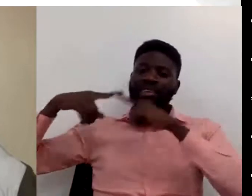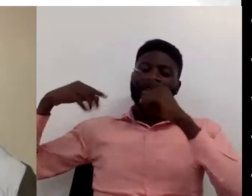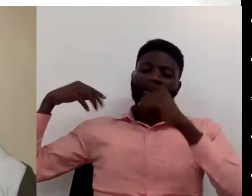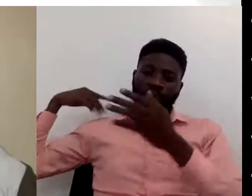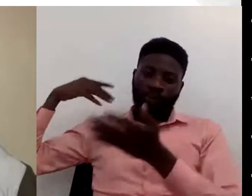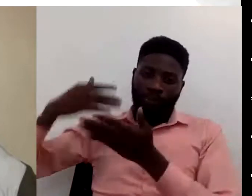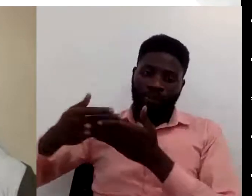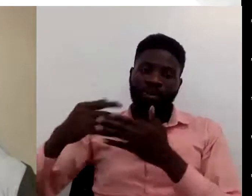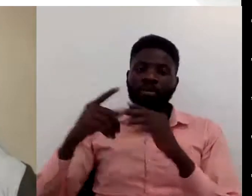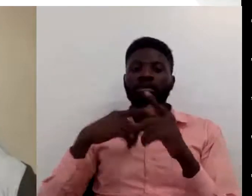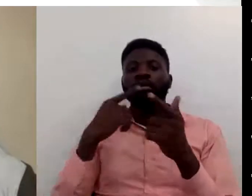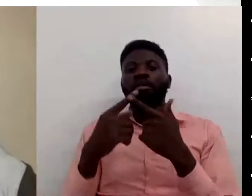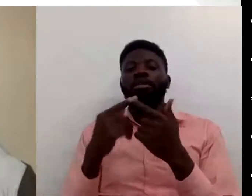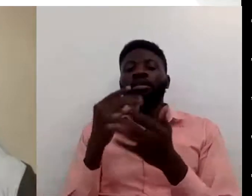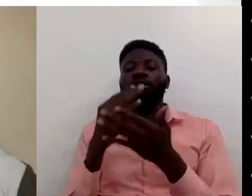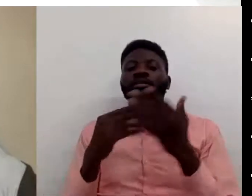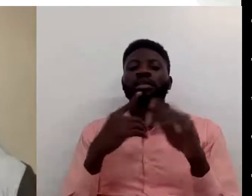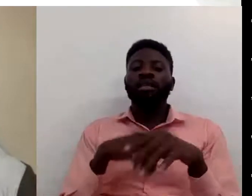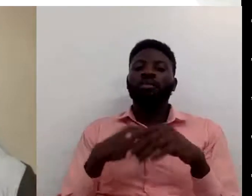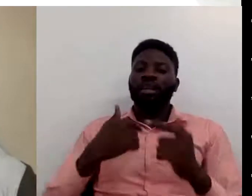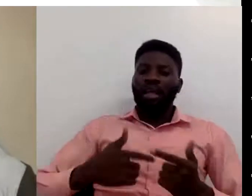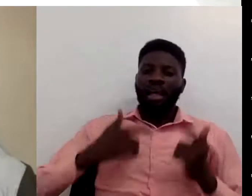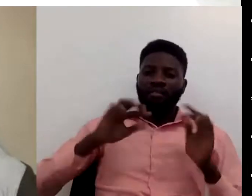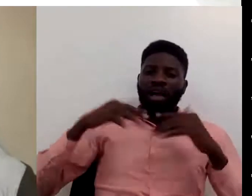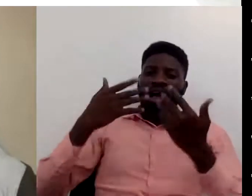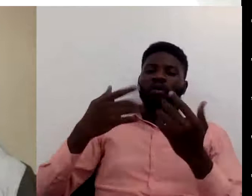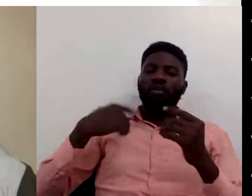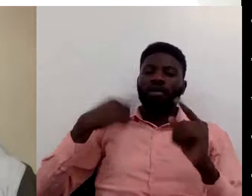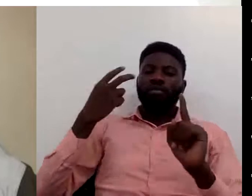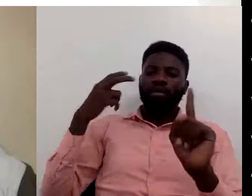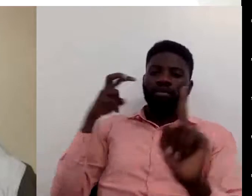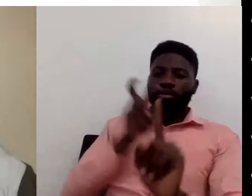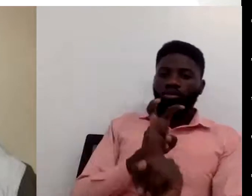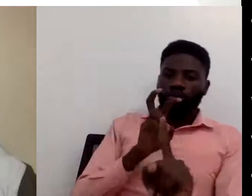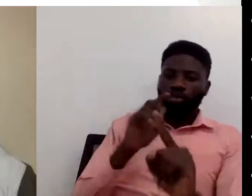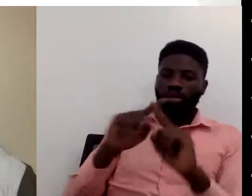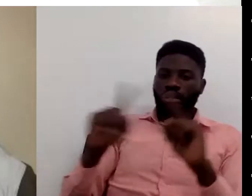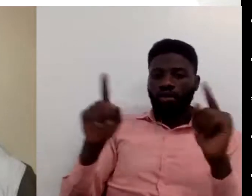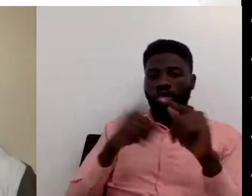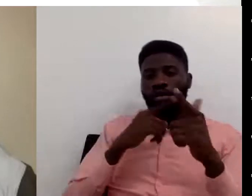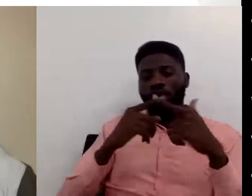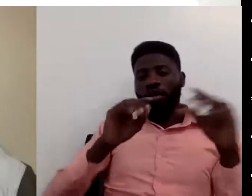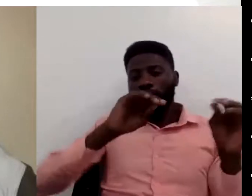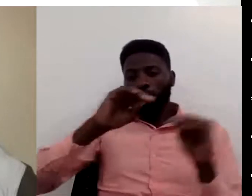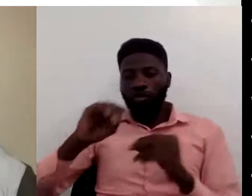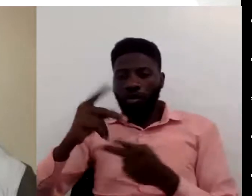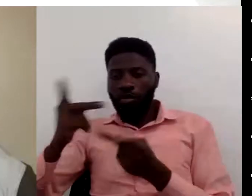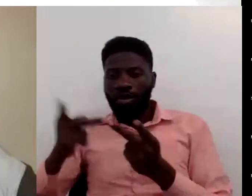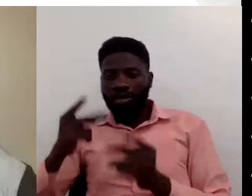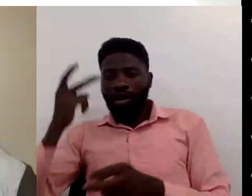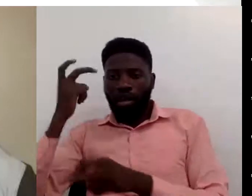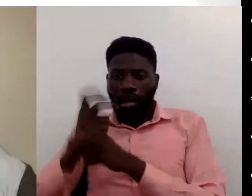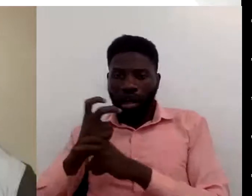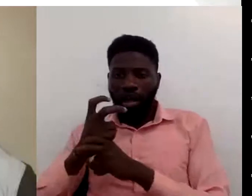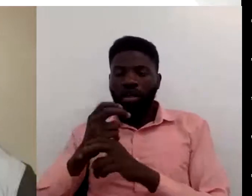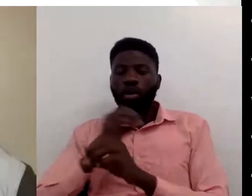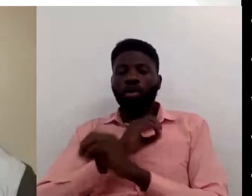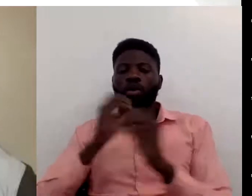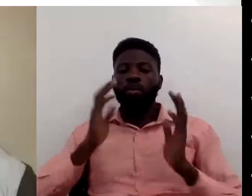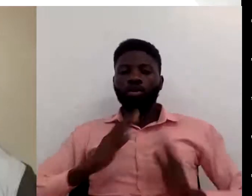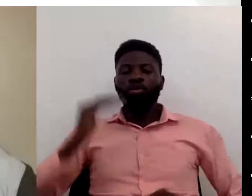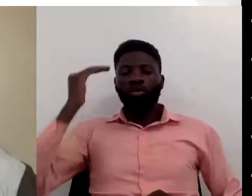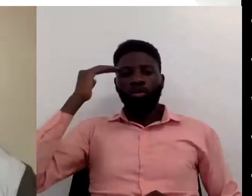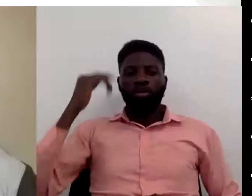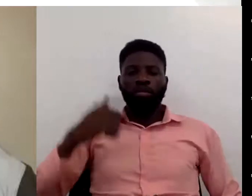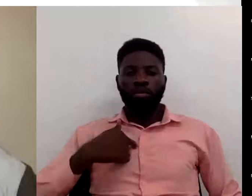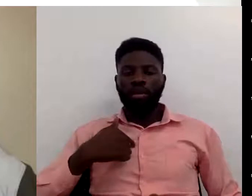There's an outlook I had on life. So coming to a place where it was difficult for me, nobody knew me, I didn't have a